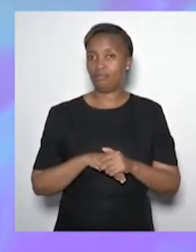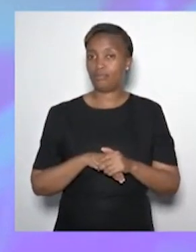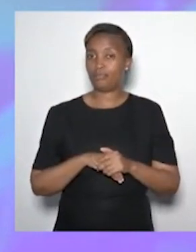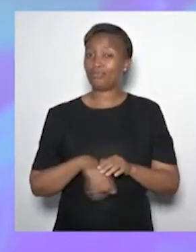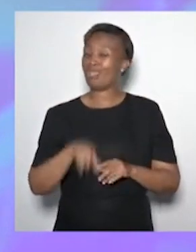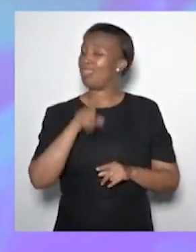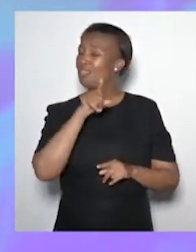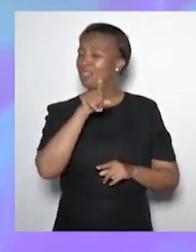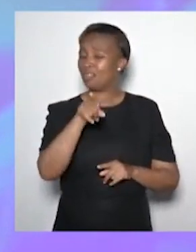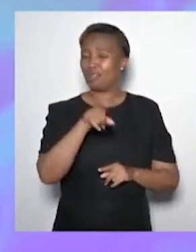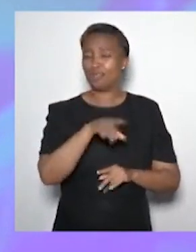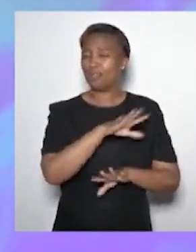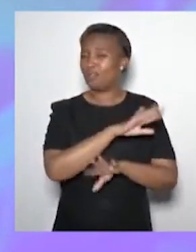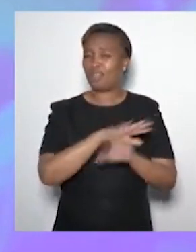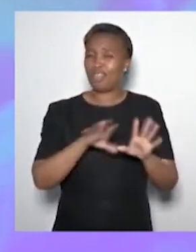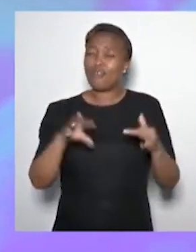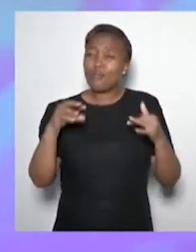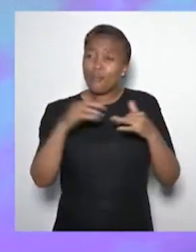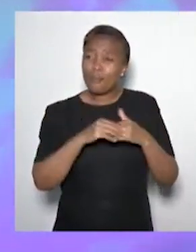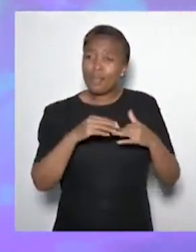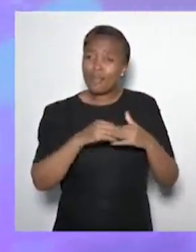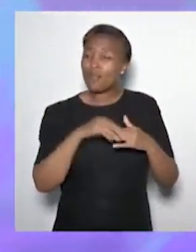You did not only marry me,